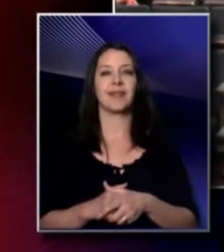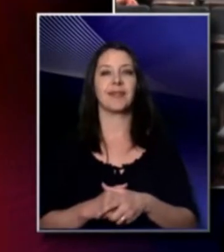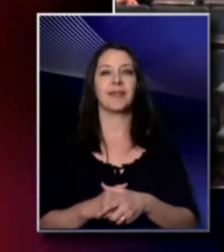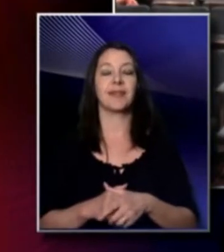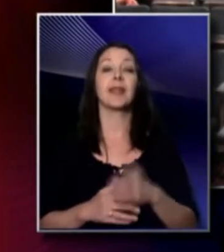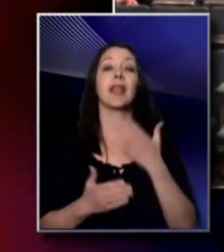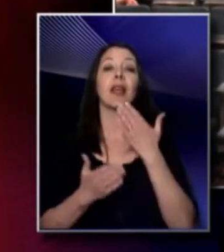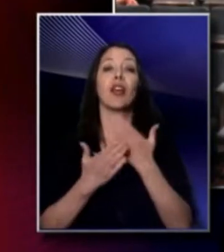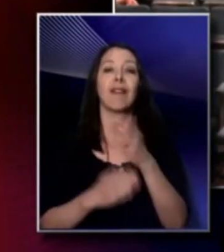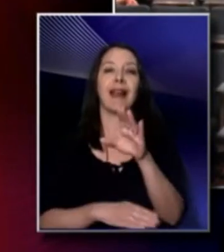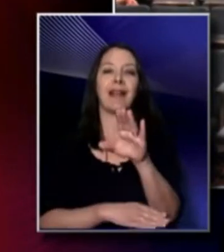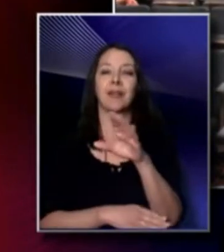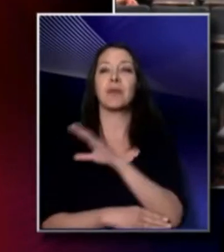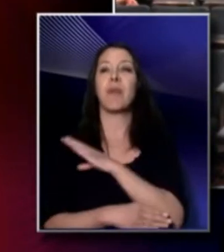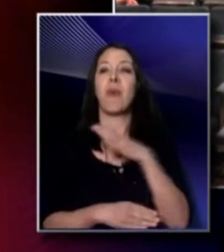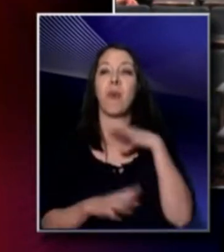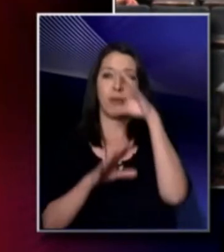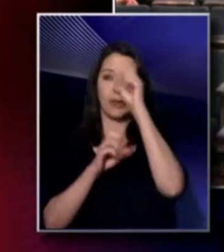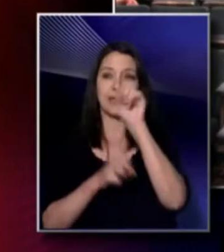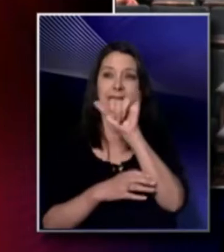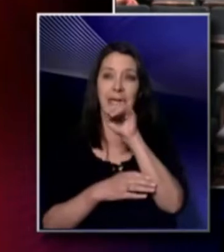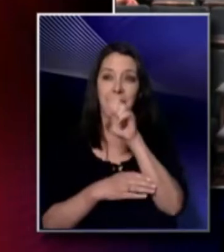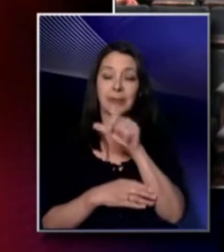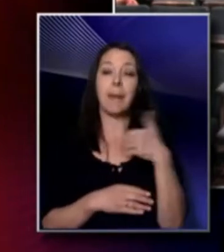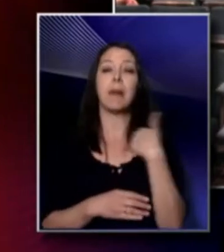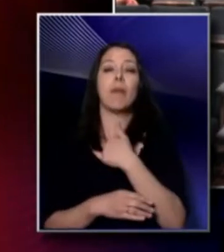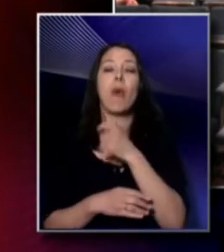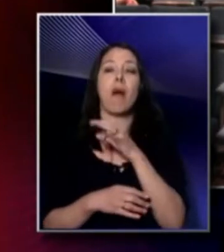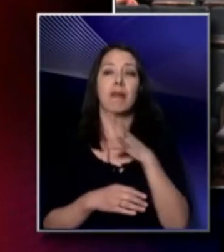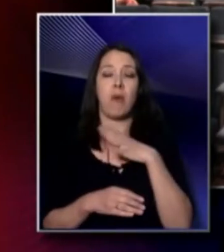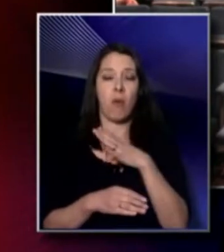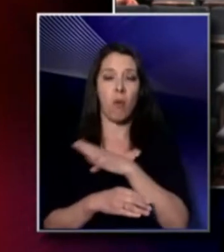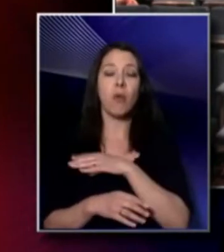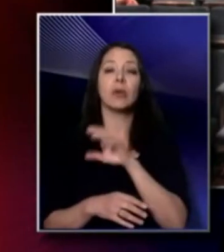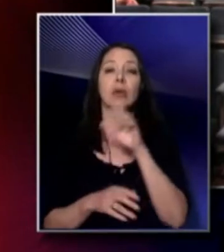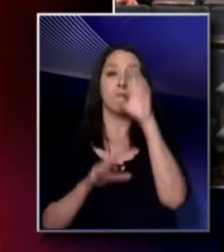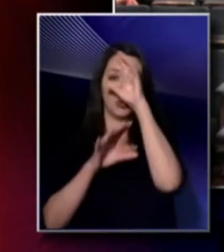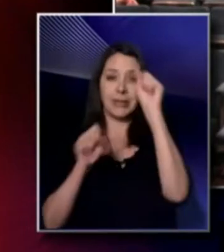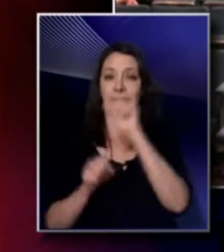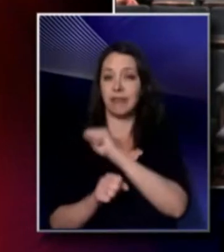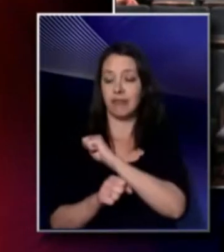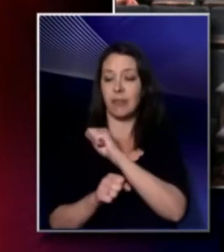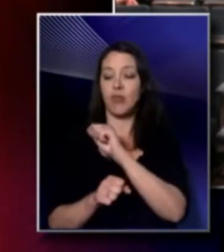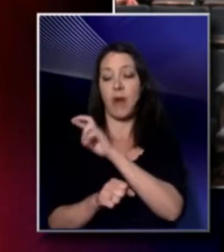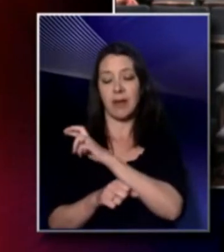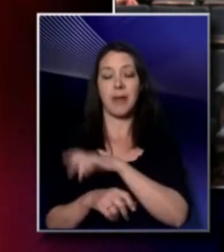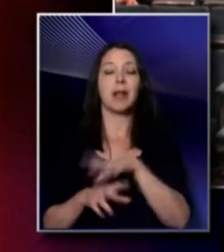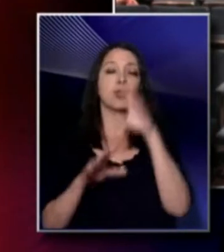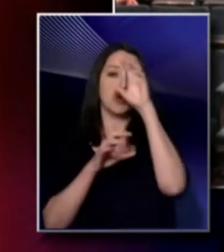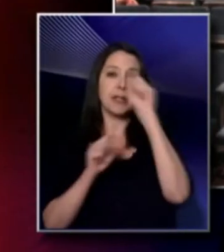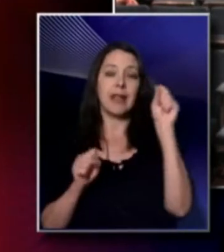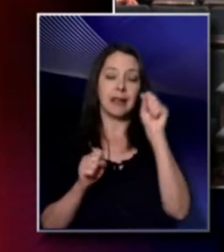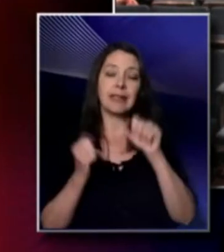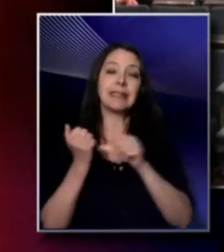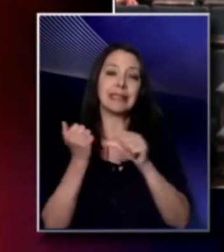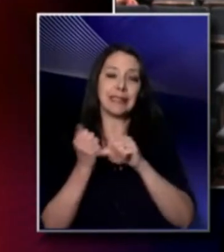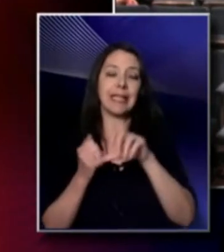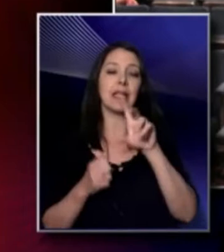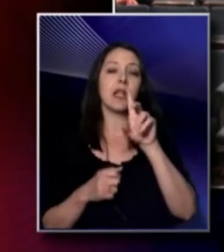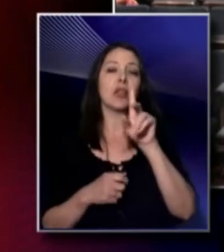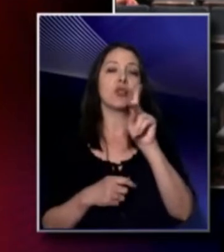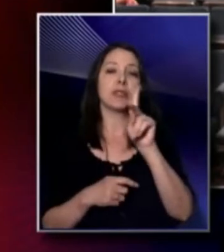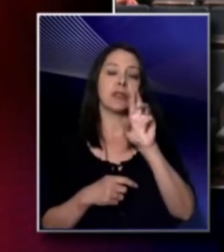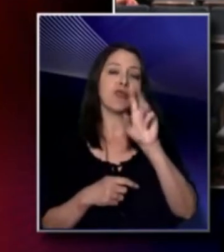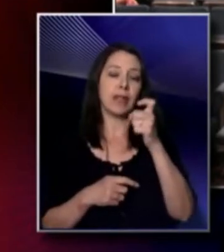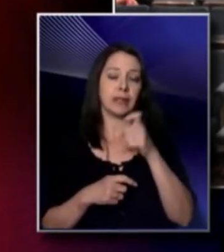Good afternoon, Board President Sims, members of the board, Superintendent Reichman, Assistant Superintendent Rex. My name's Terry